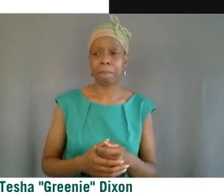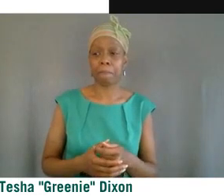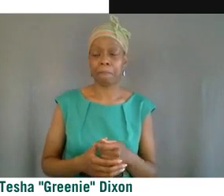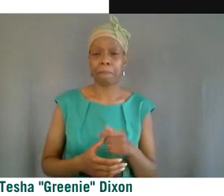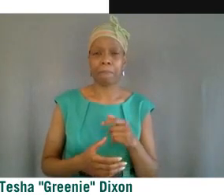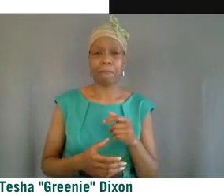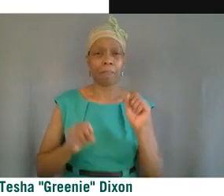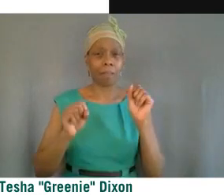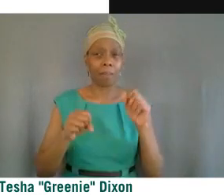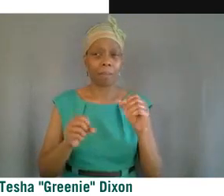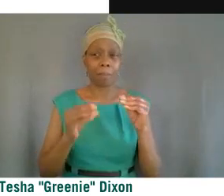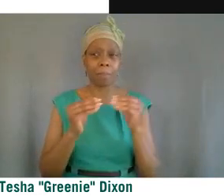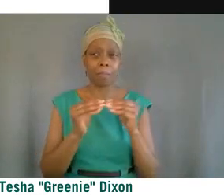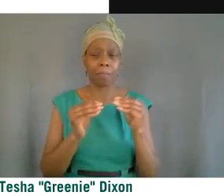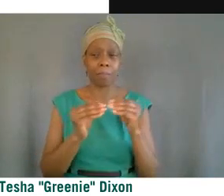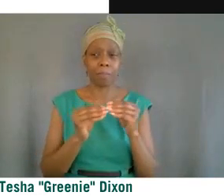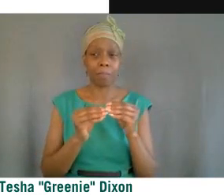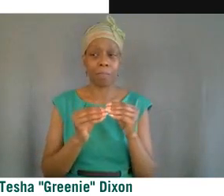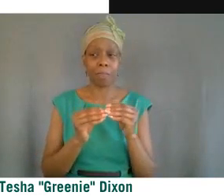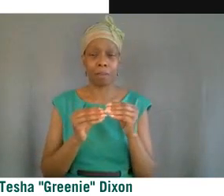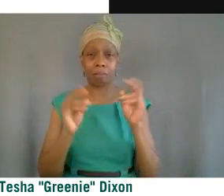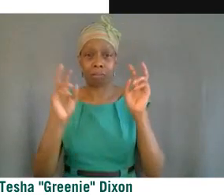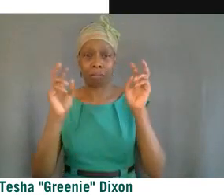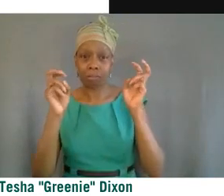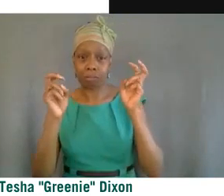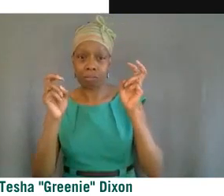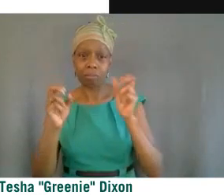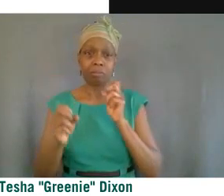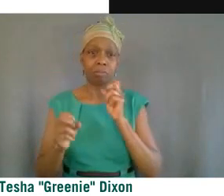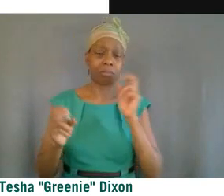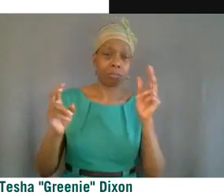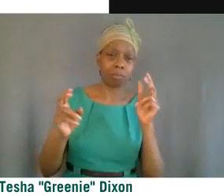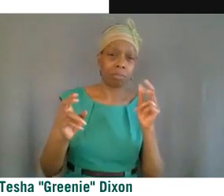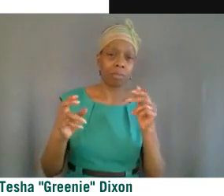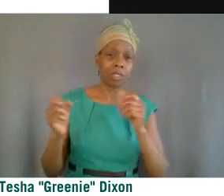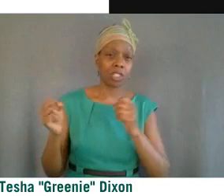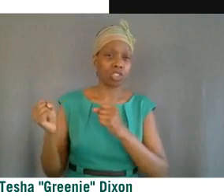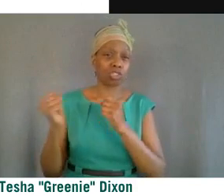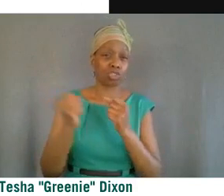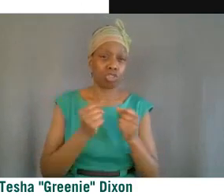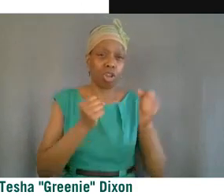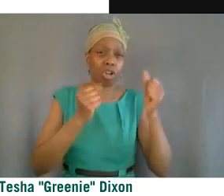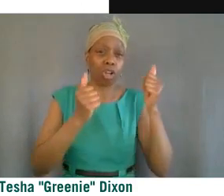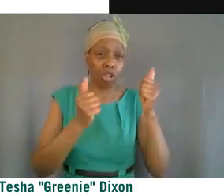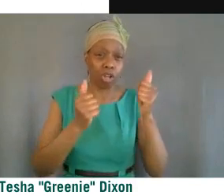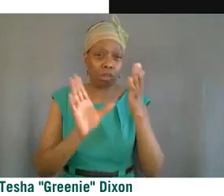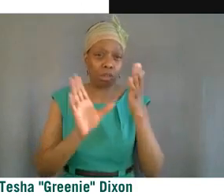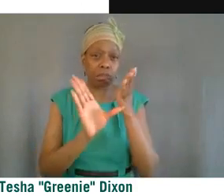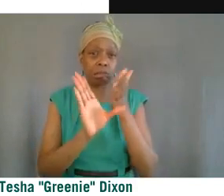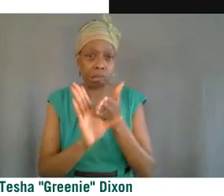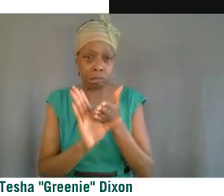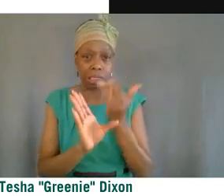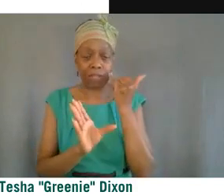quote unquote, a stronger intervention, if you want to call it that.